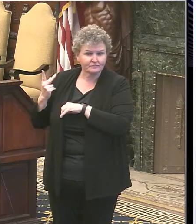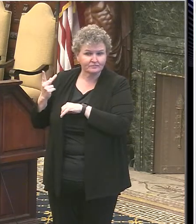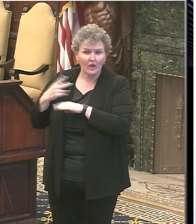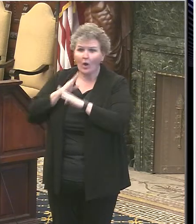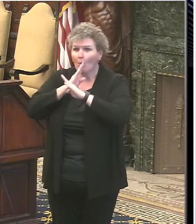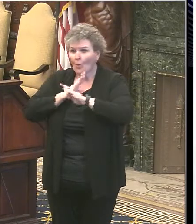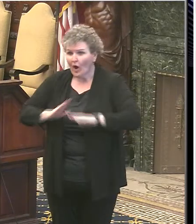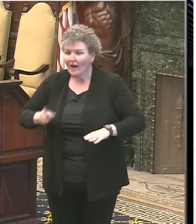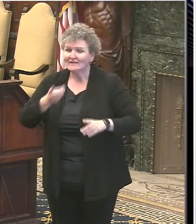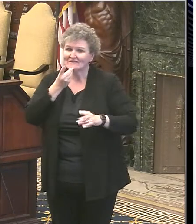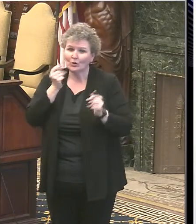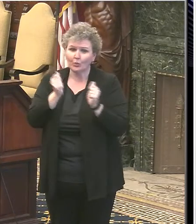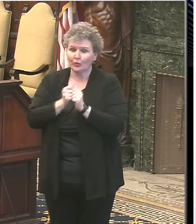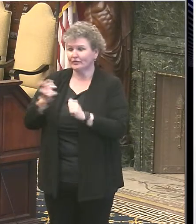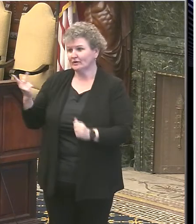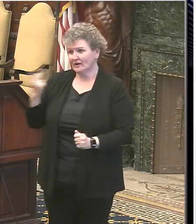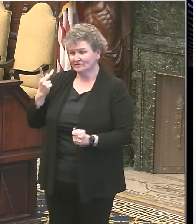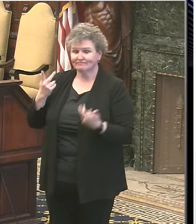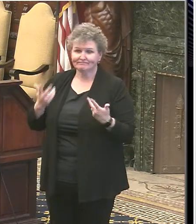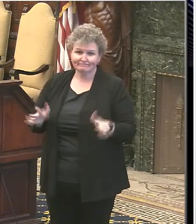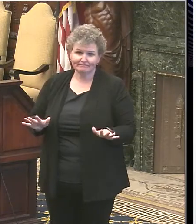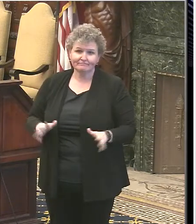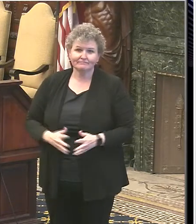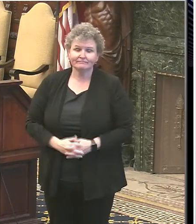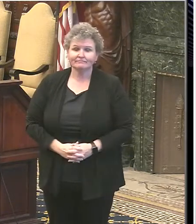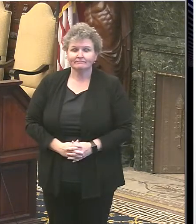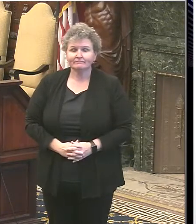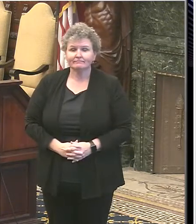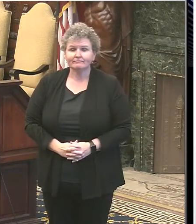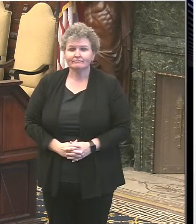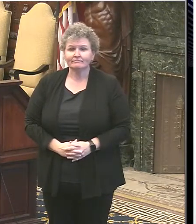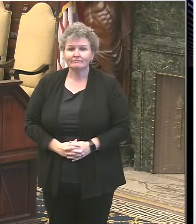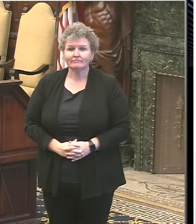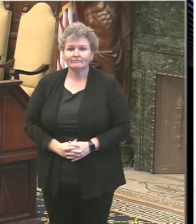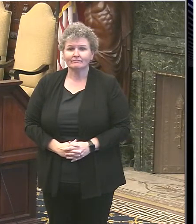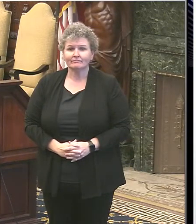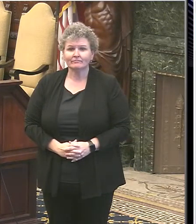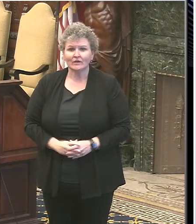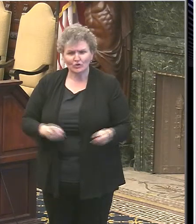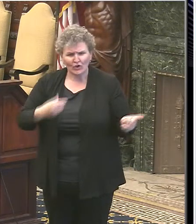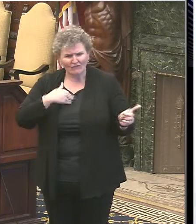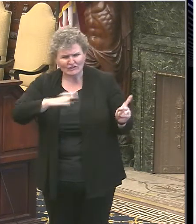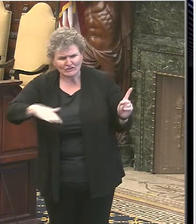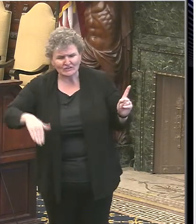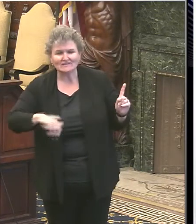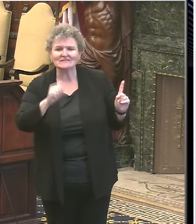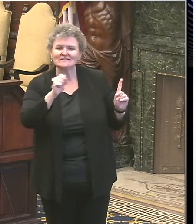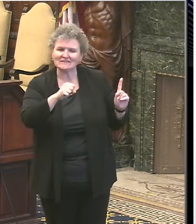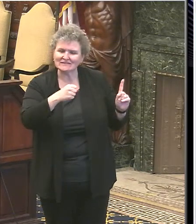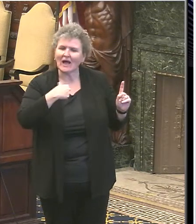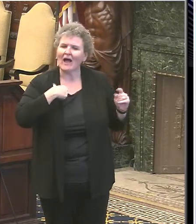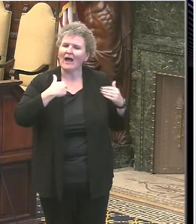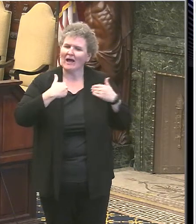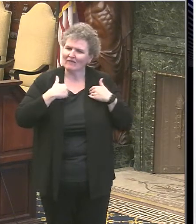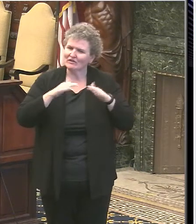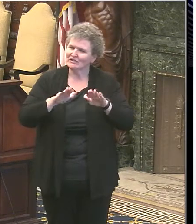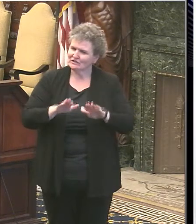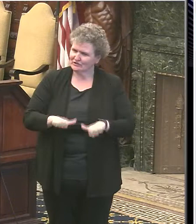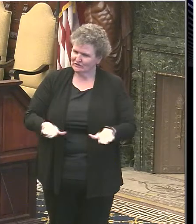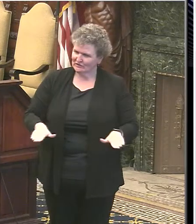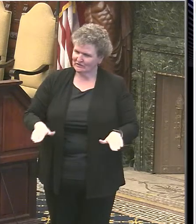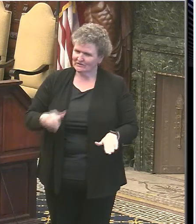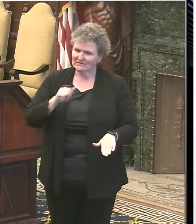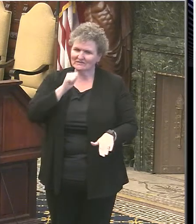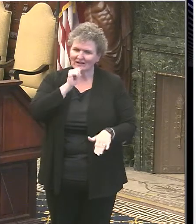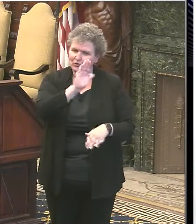at home." Mayor, don't you have a child? I mean, don't you? Yeah, my children spend their not that it's your business,